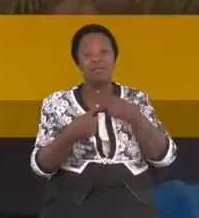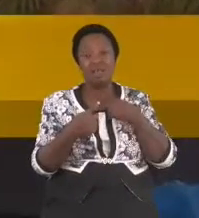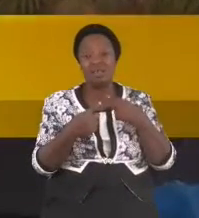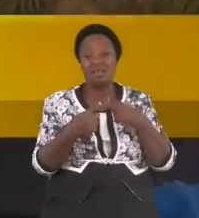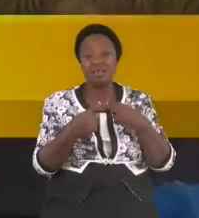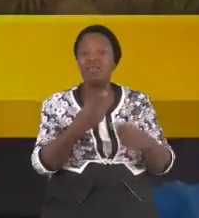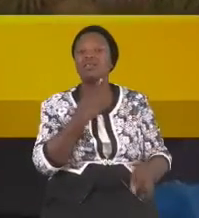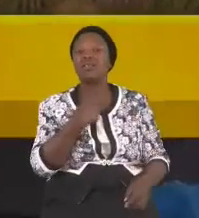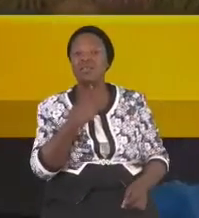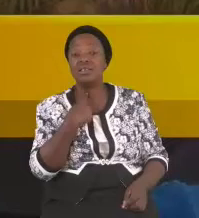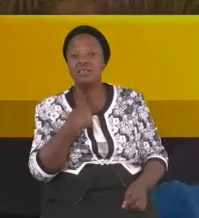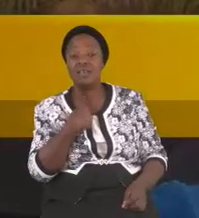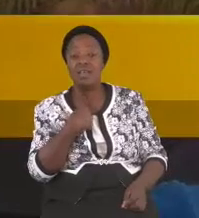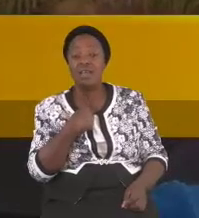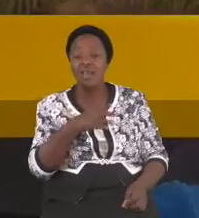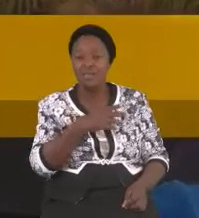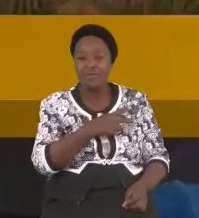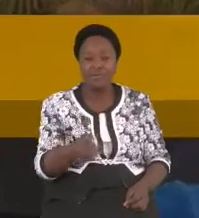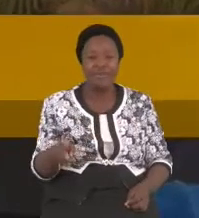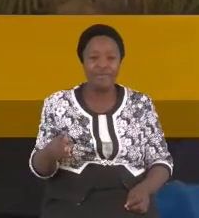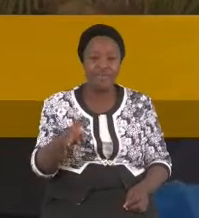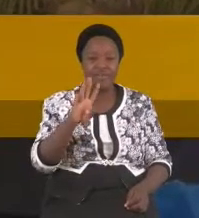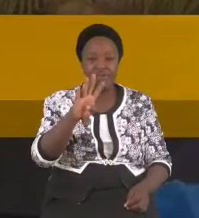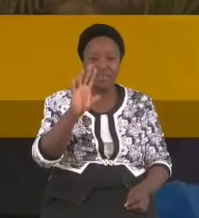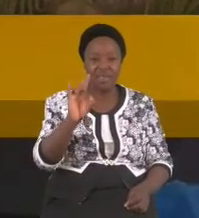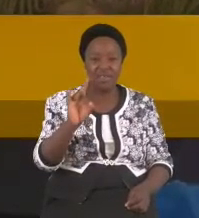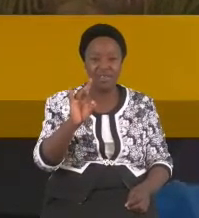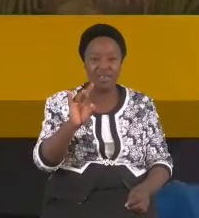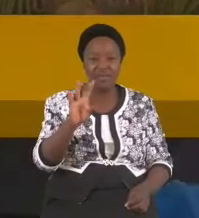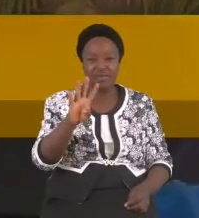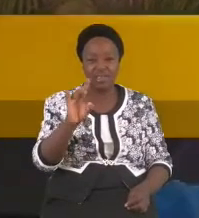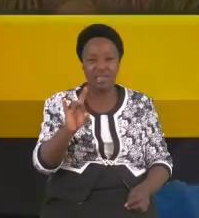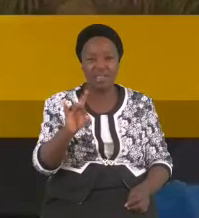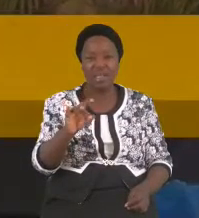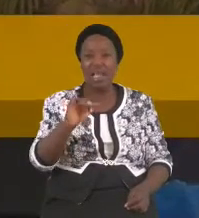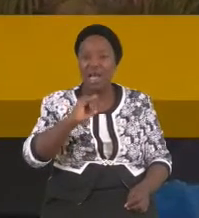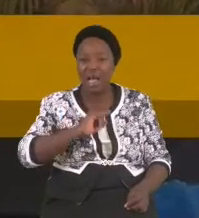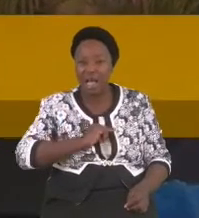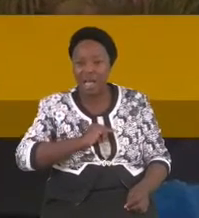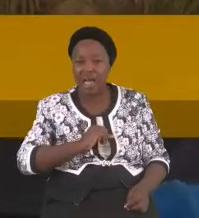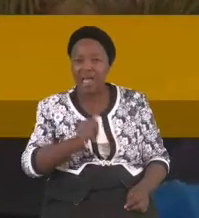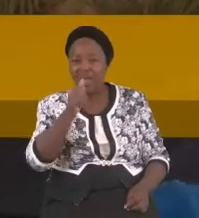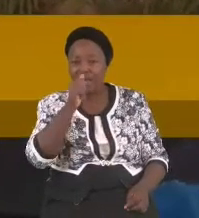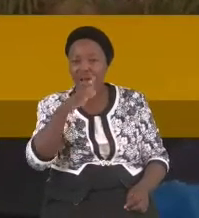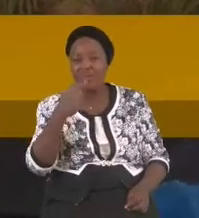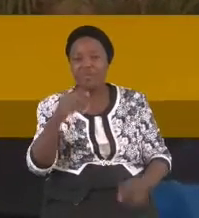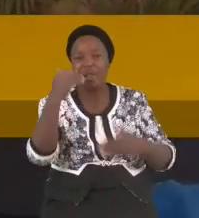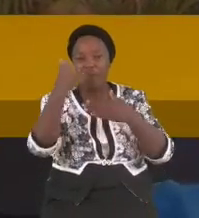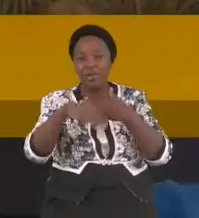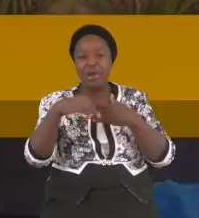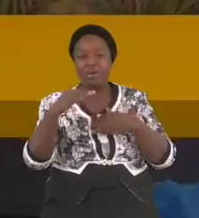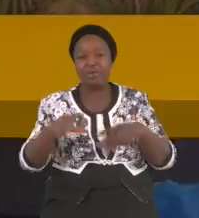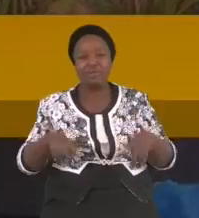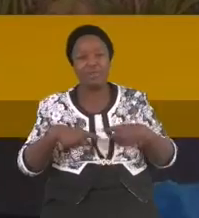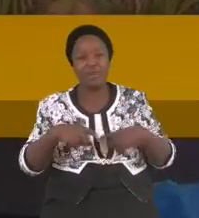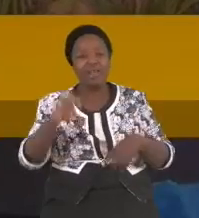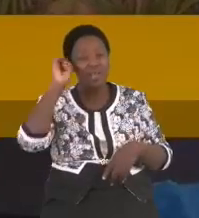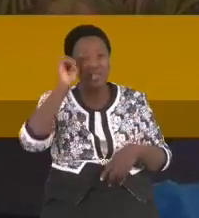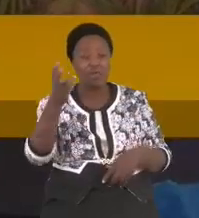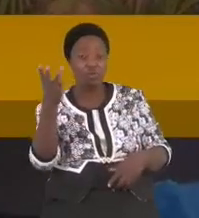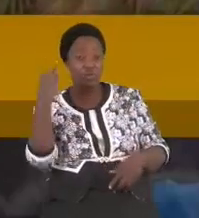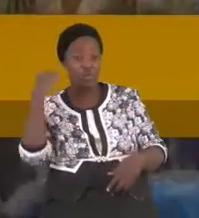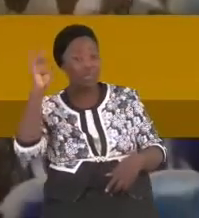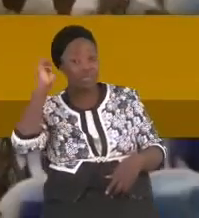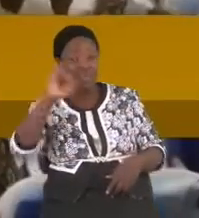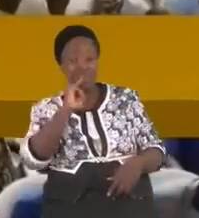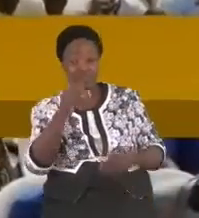48 verse 48 i am the bread of life he was he is today